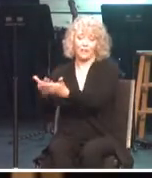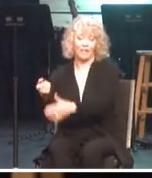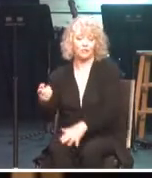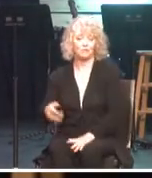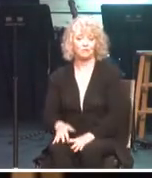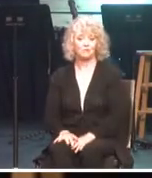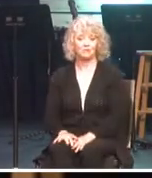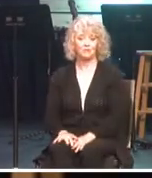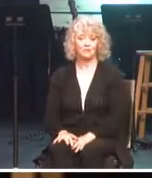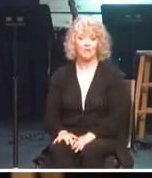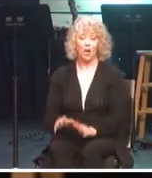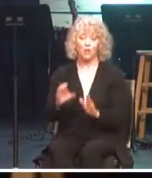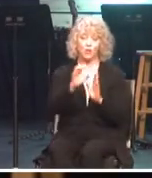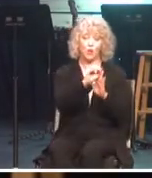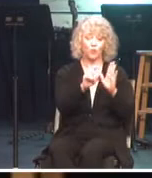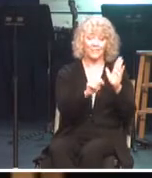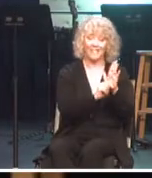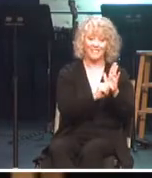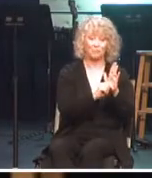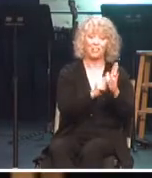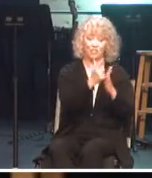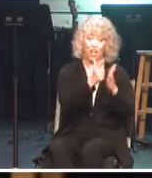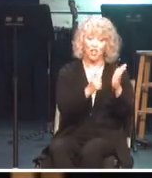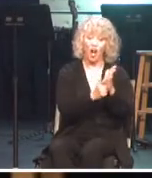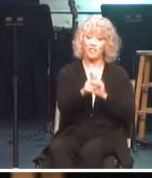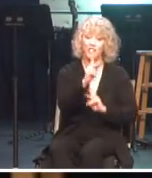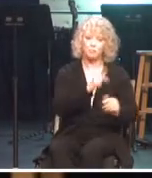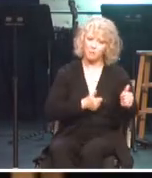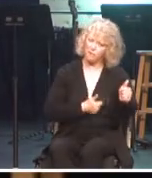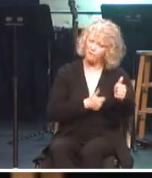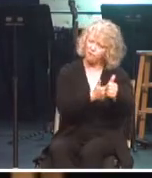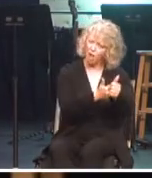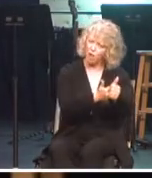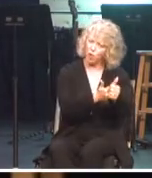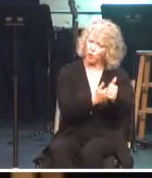And according to the Old Testament, the very law to which they prescribed,